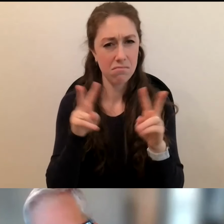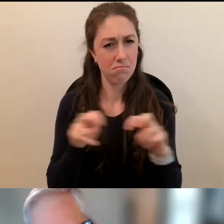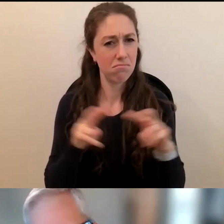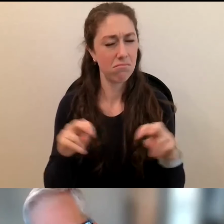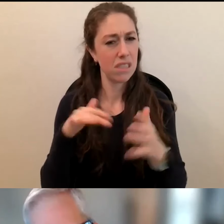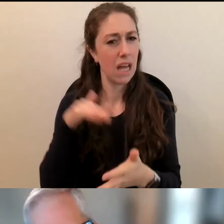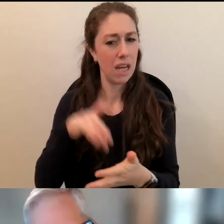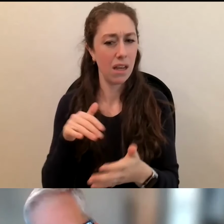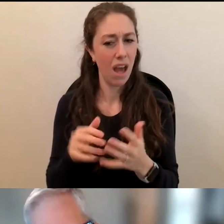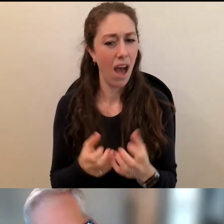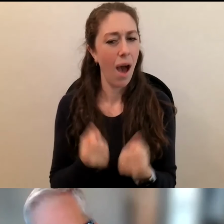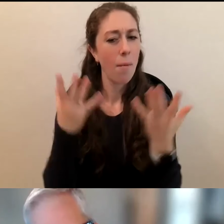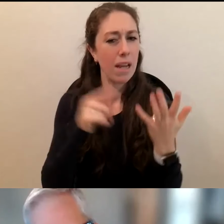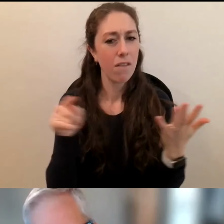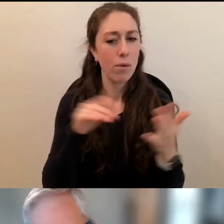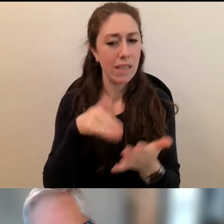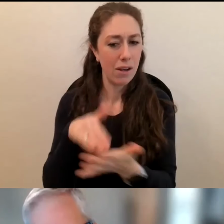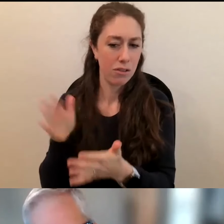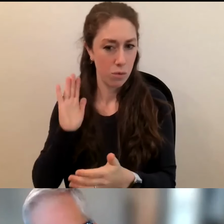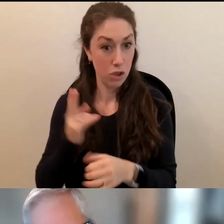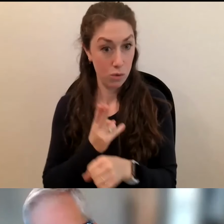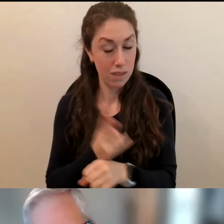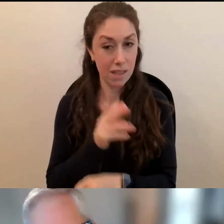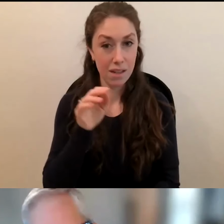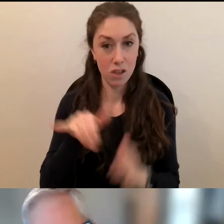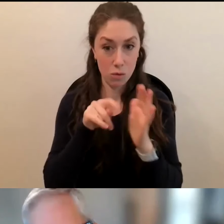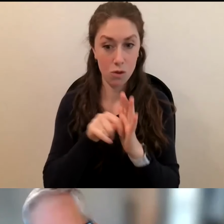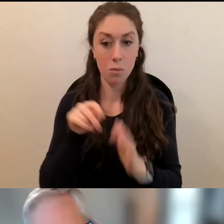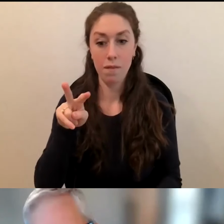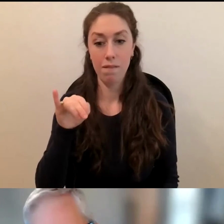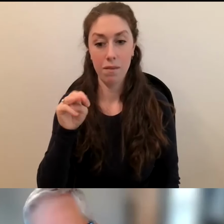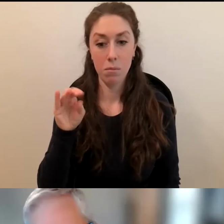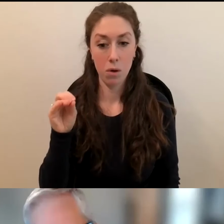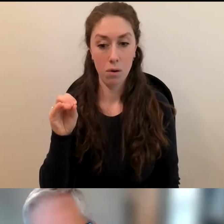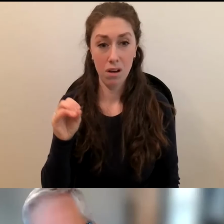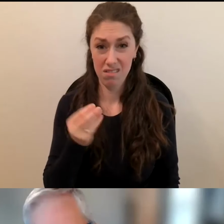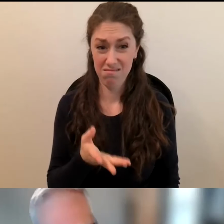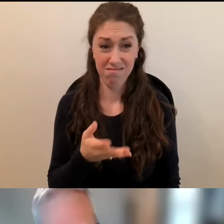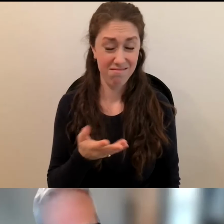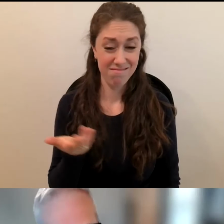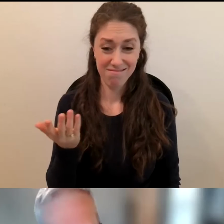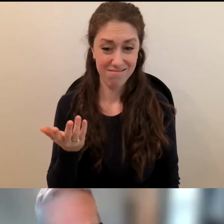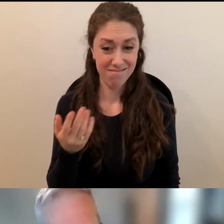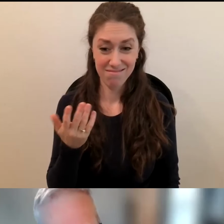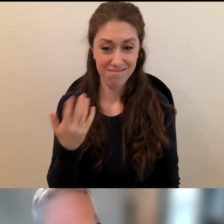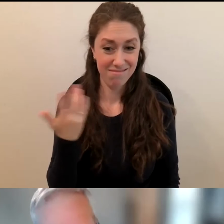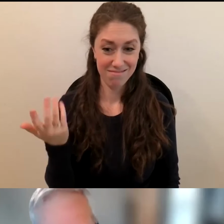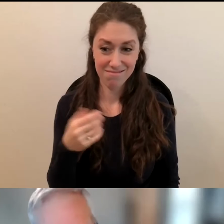centers were using YouTube and Vimeo. And it turns out there were 24, including